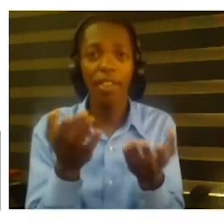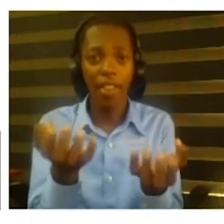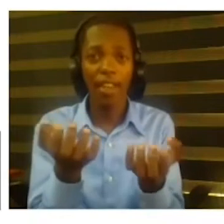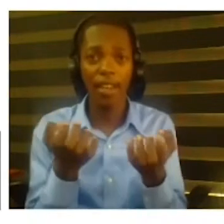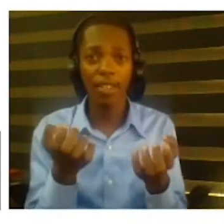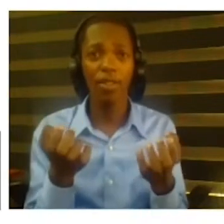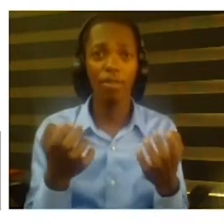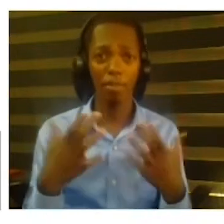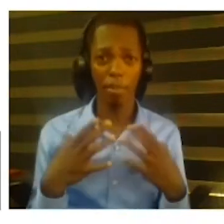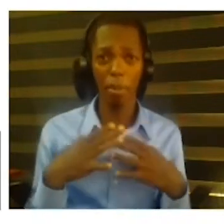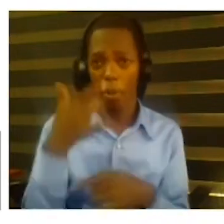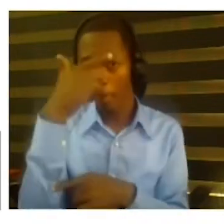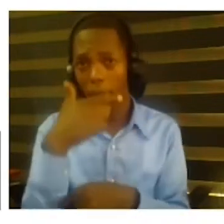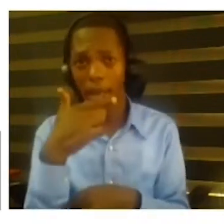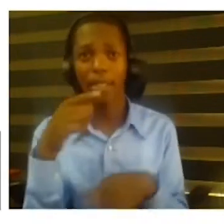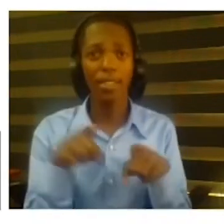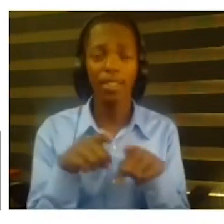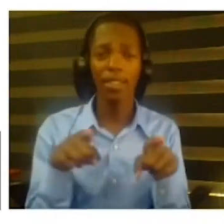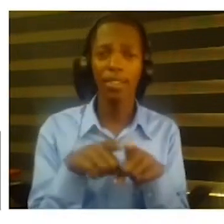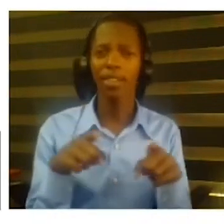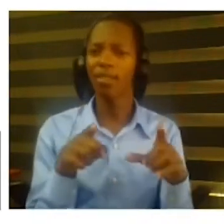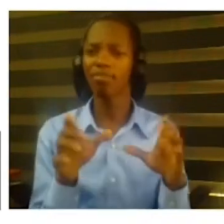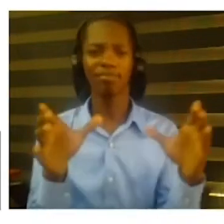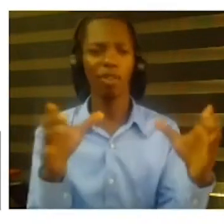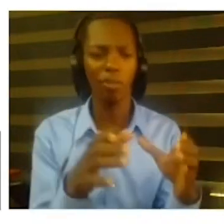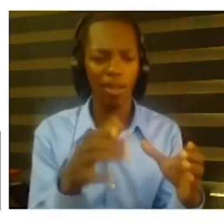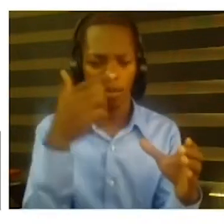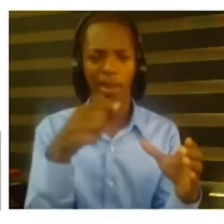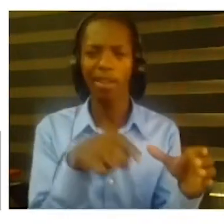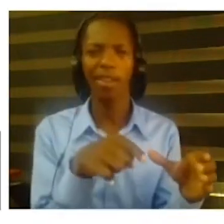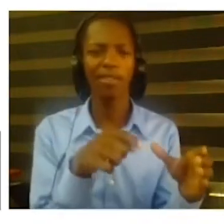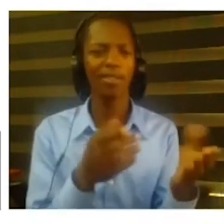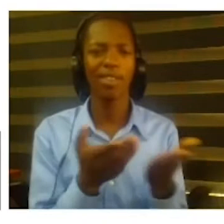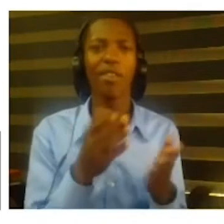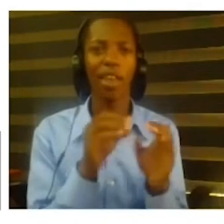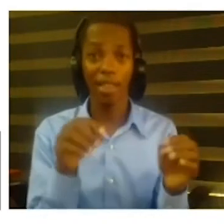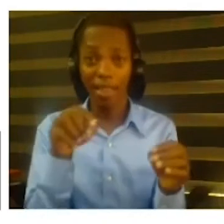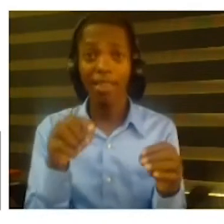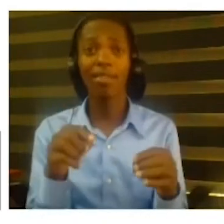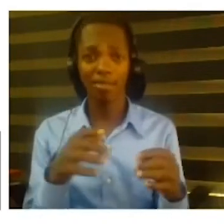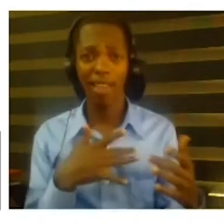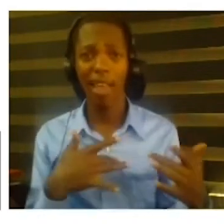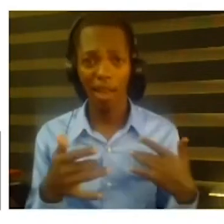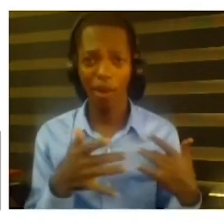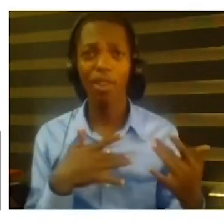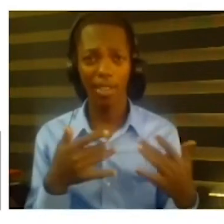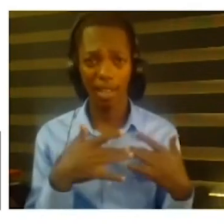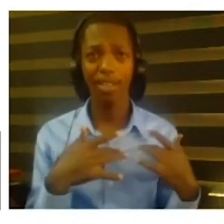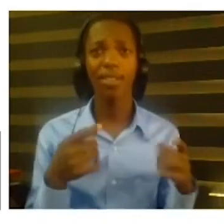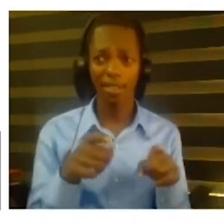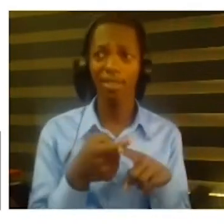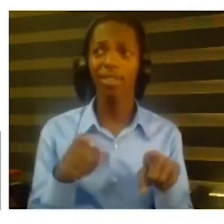the blind and visually impaired communities. This is a concern for many other African